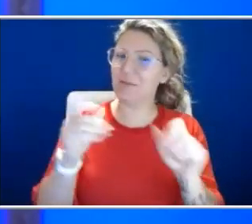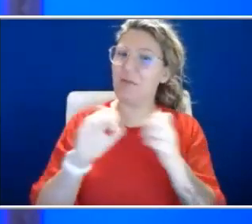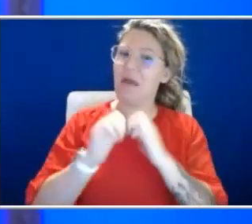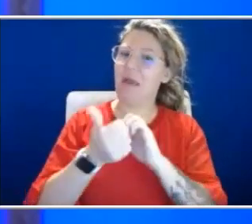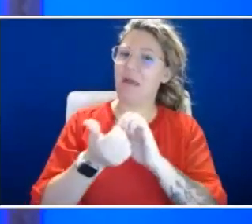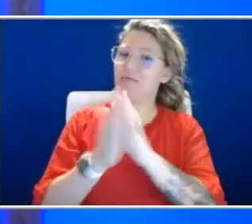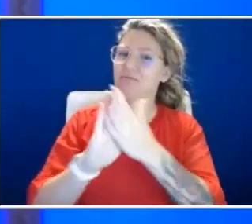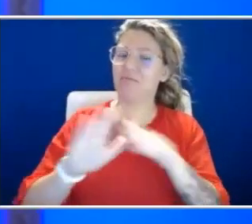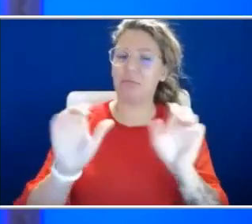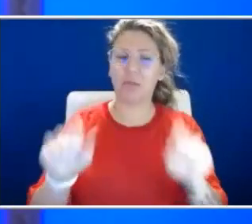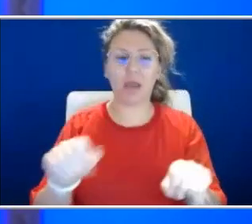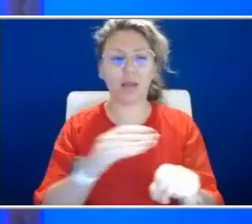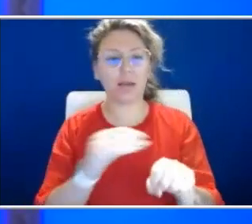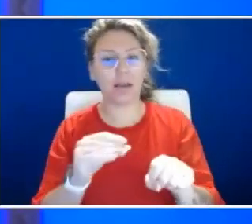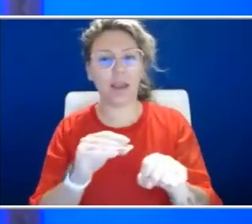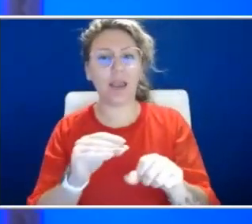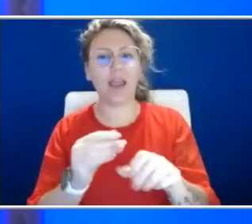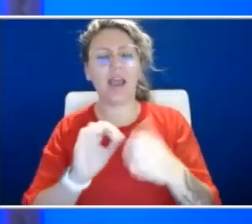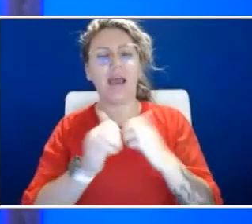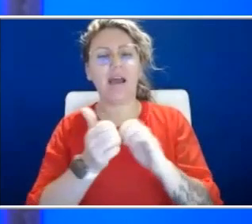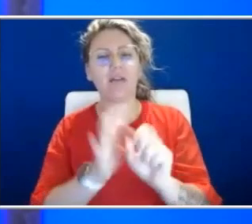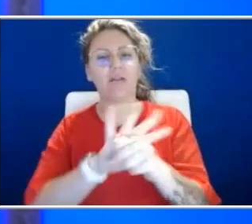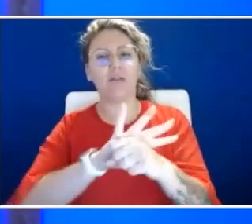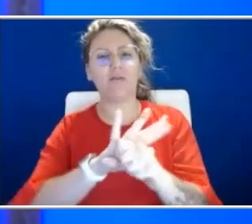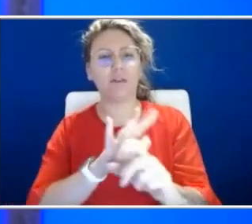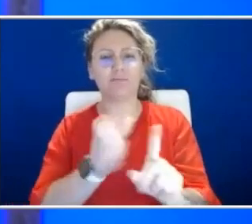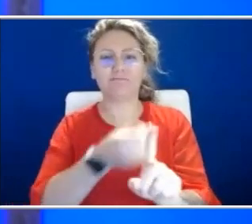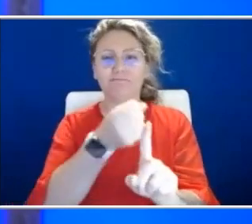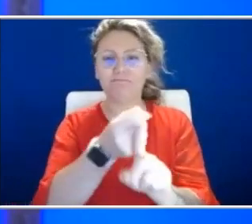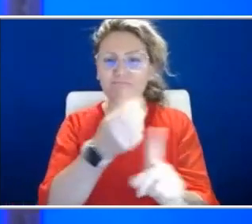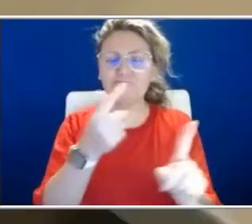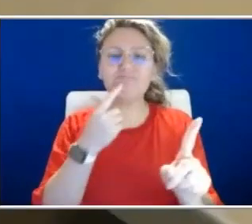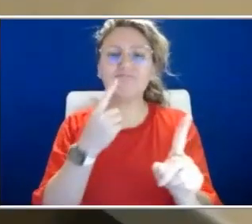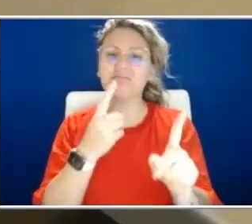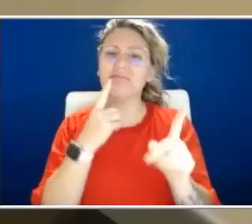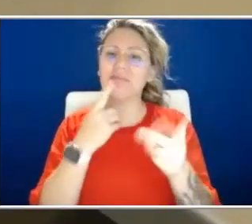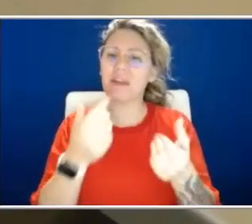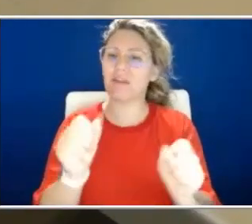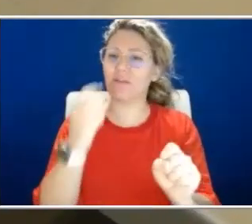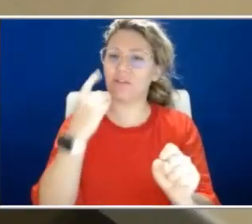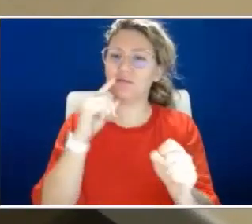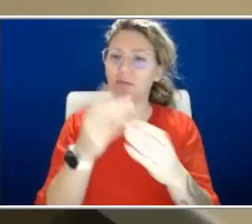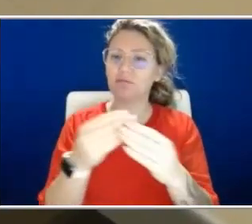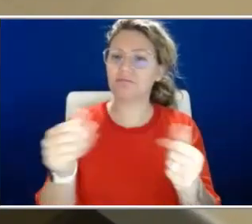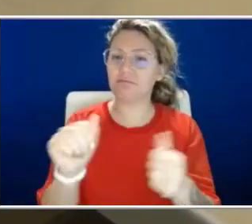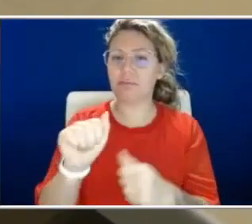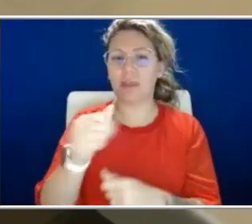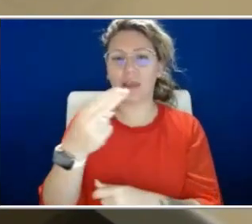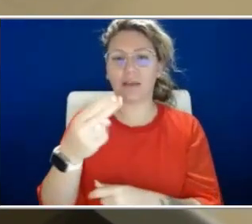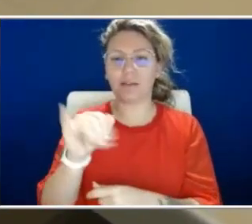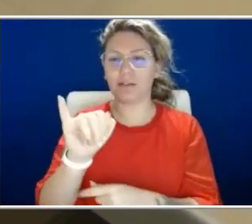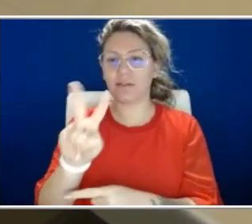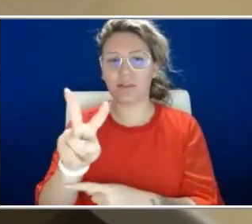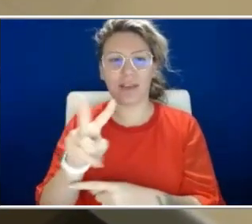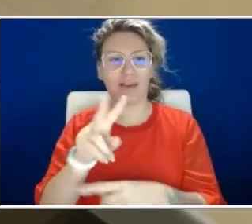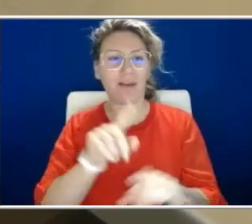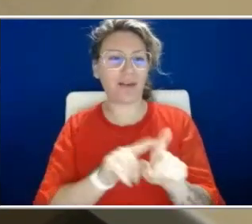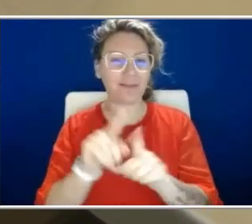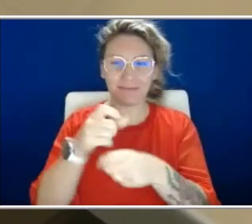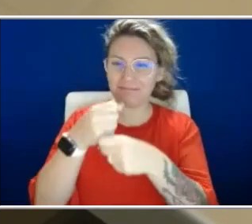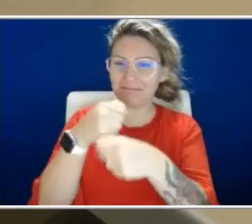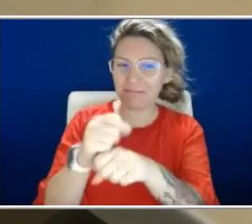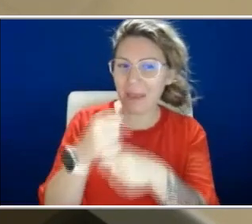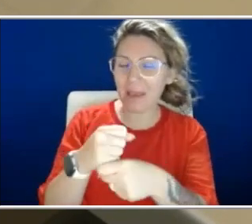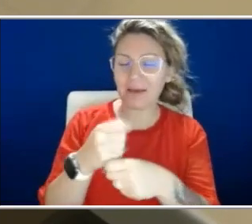impacted efforts to find a cure for HIV. Also, making a delicacy. Simply put, it's too delicious